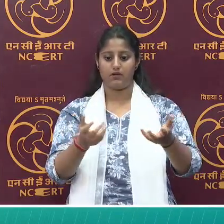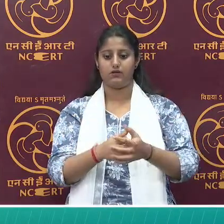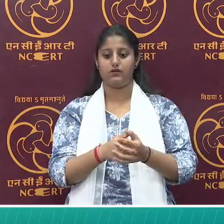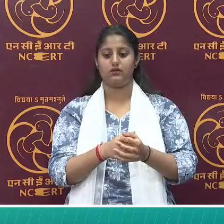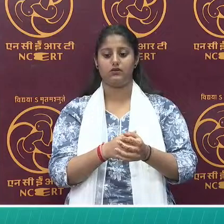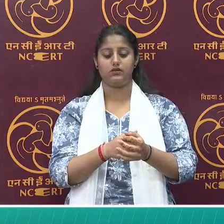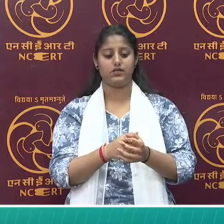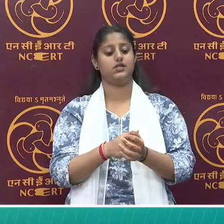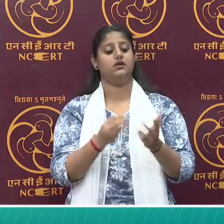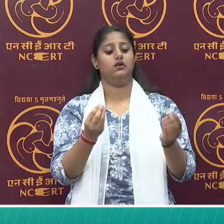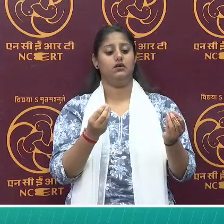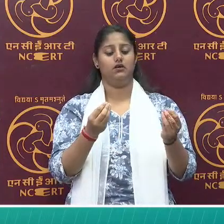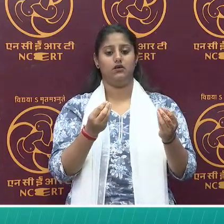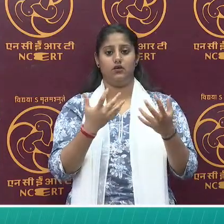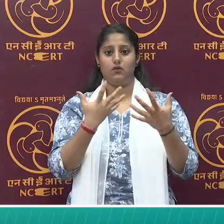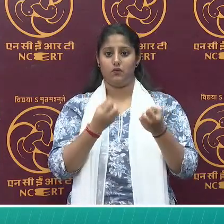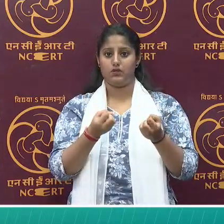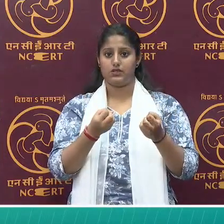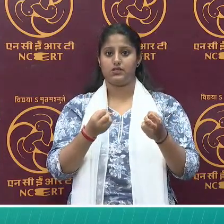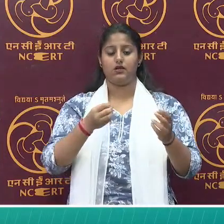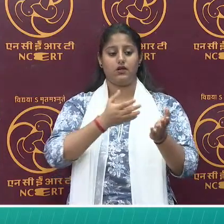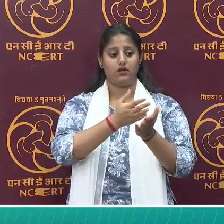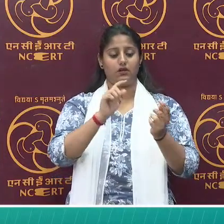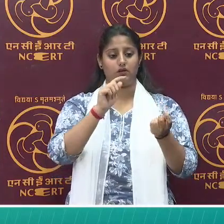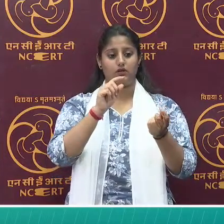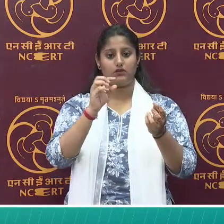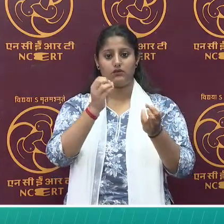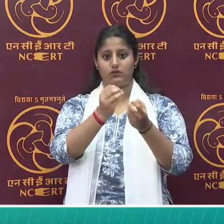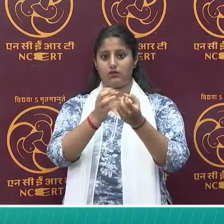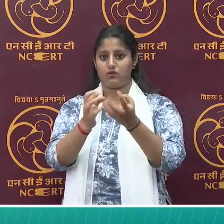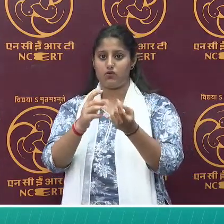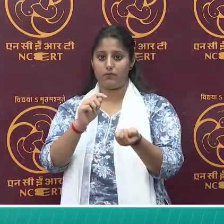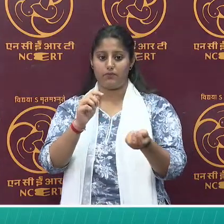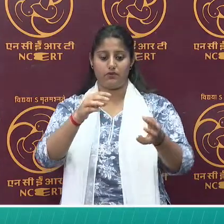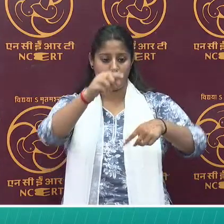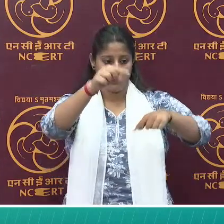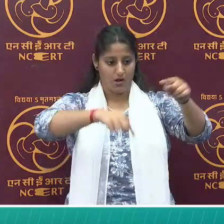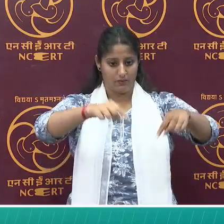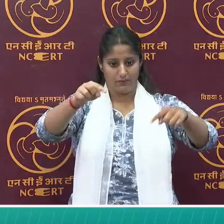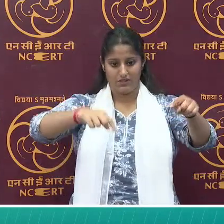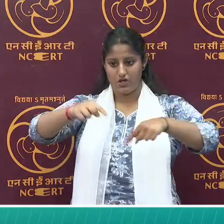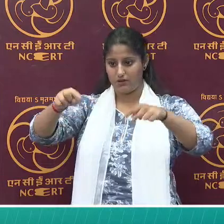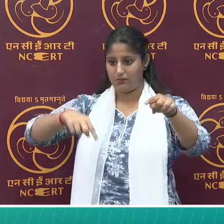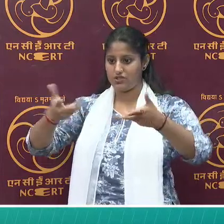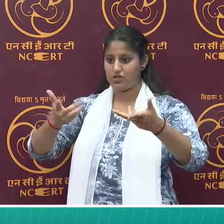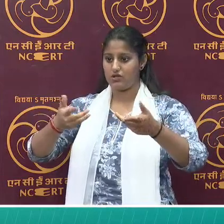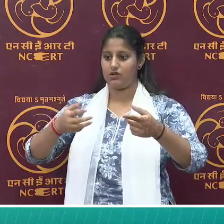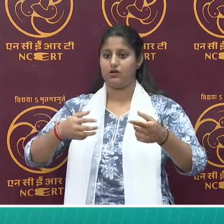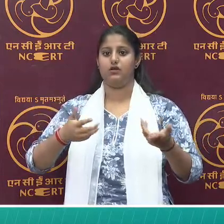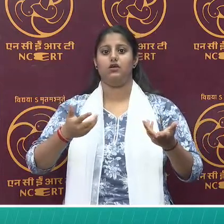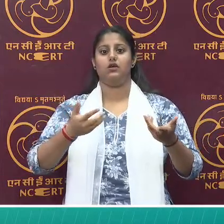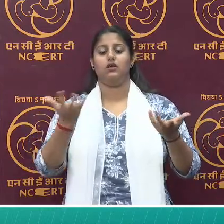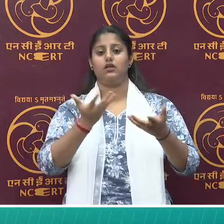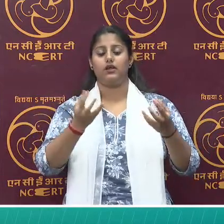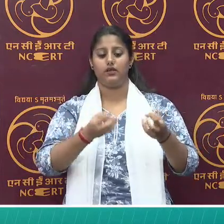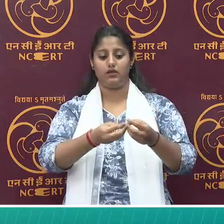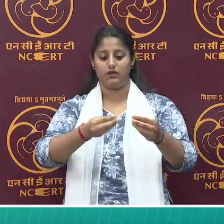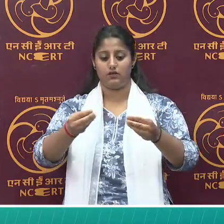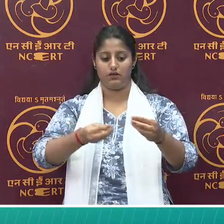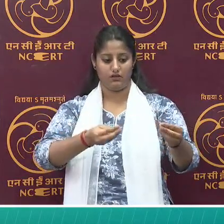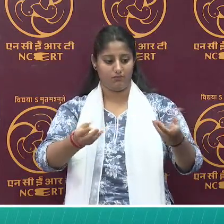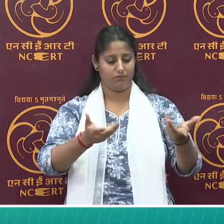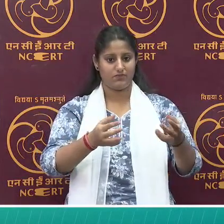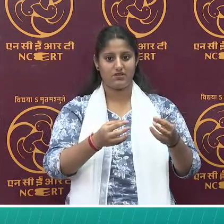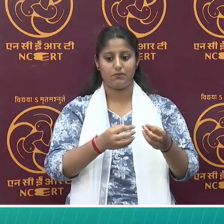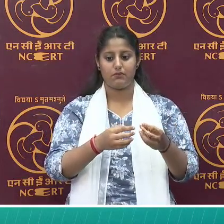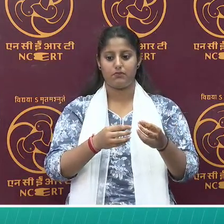its nutrition. Crop rotation, what do? We rotate the crops, like we have grown leguminous plants. Now leguminous